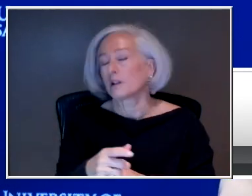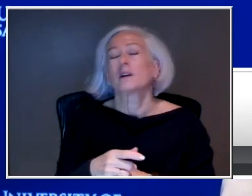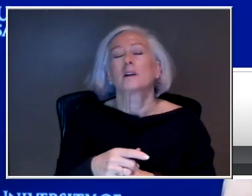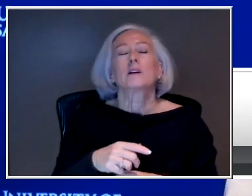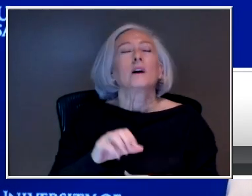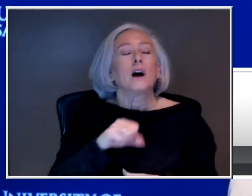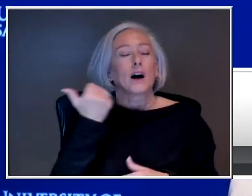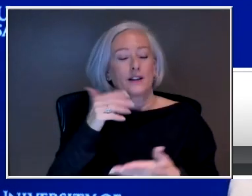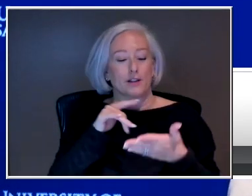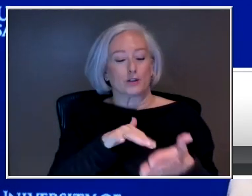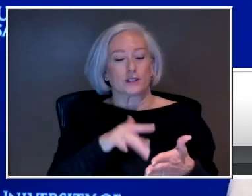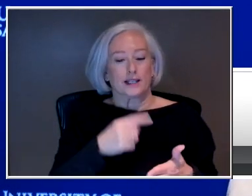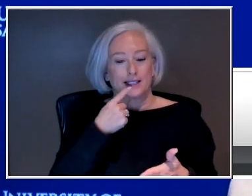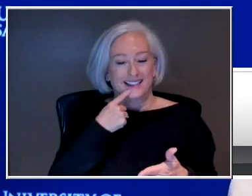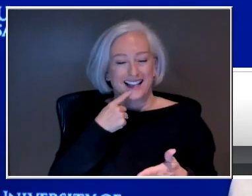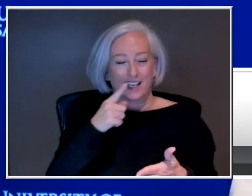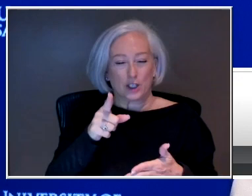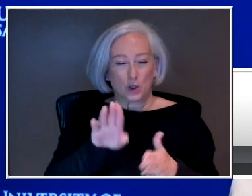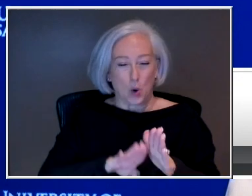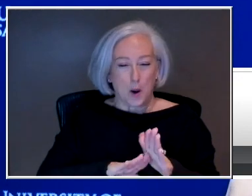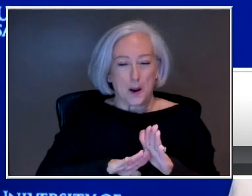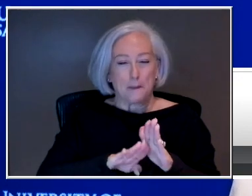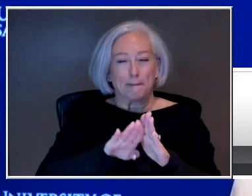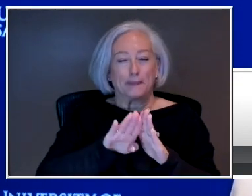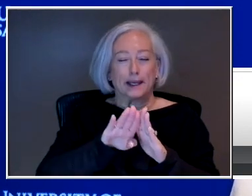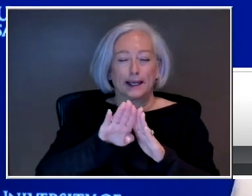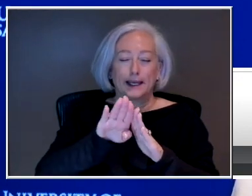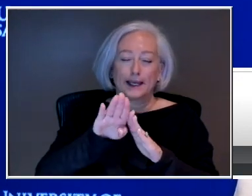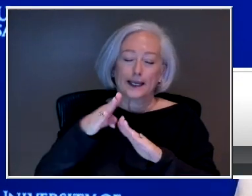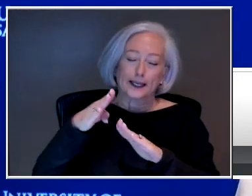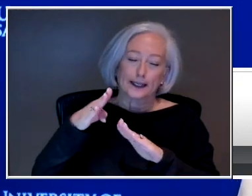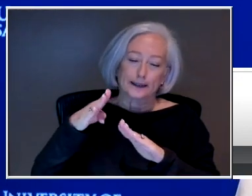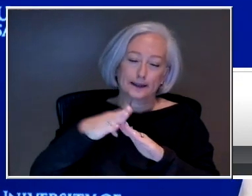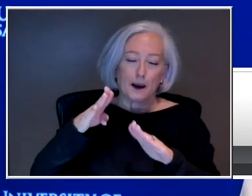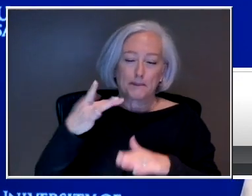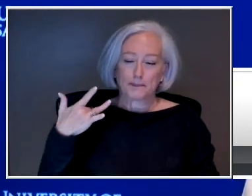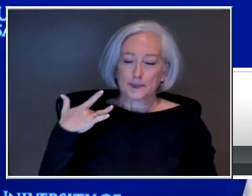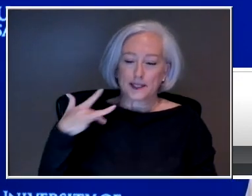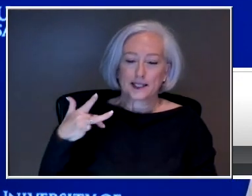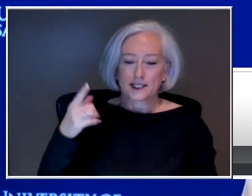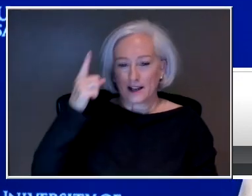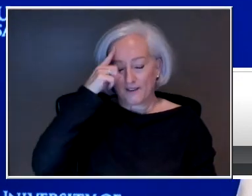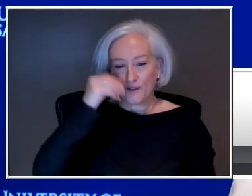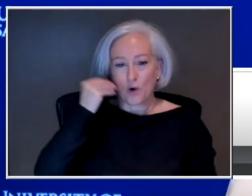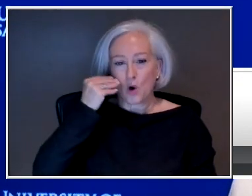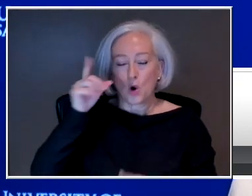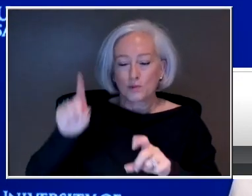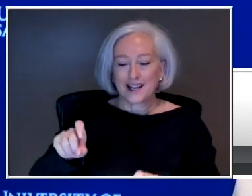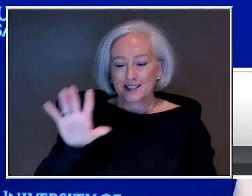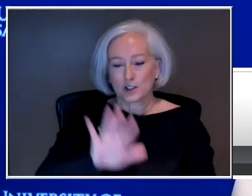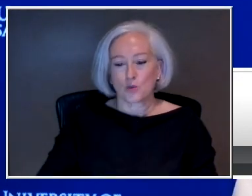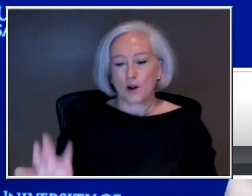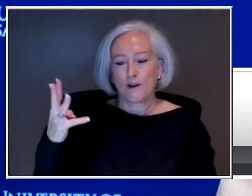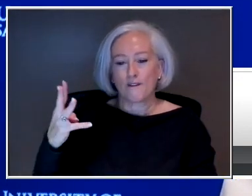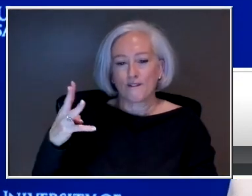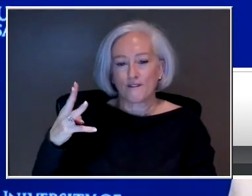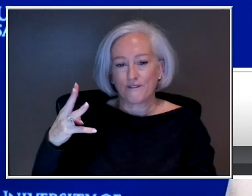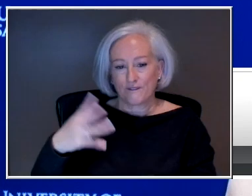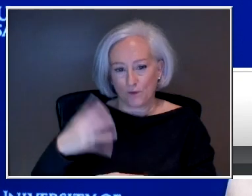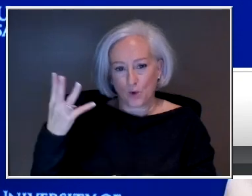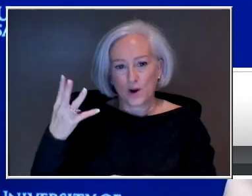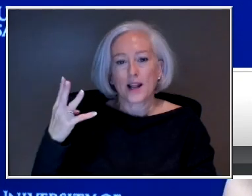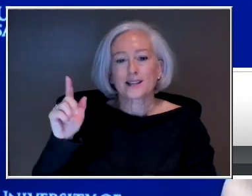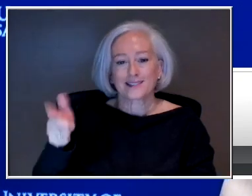peak sensitivity of those home antigen tests is probably about by day 4 of symptoms, and that's about 75 to 80%. So this